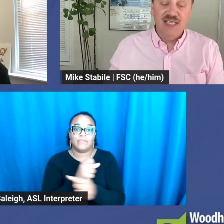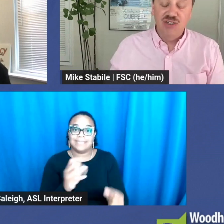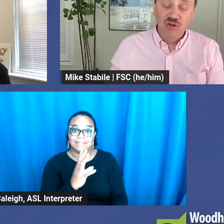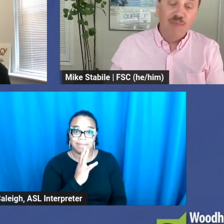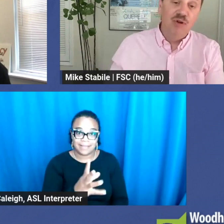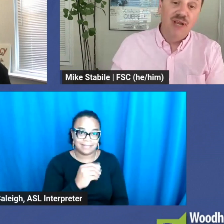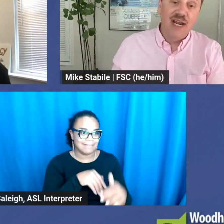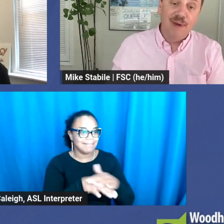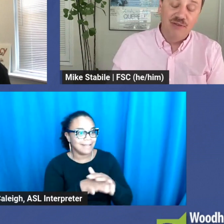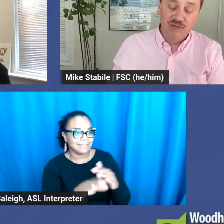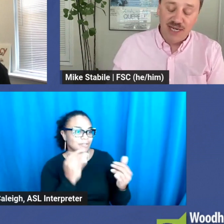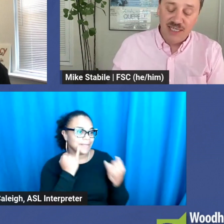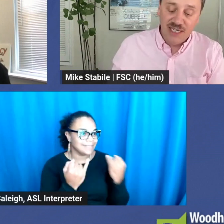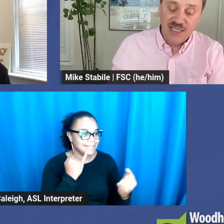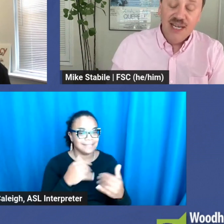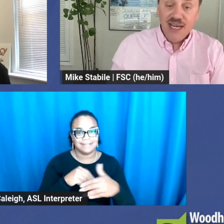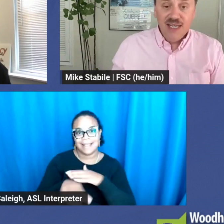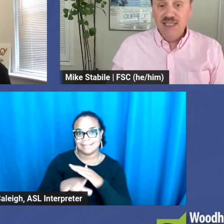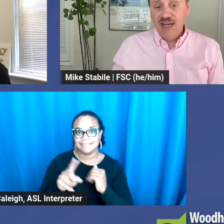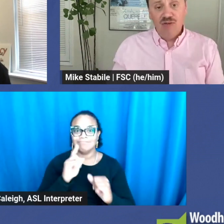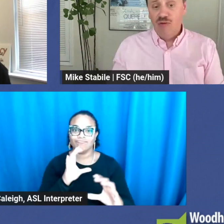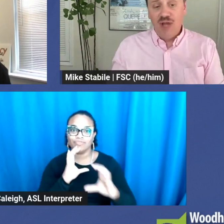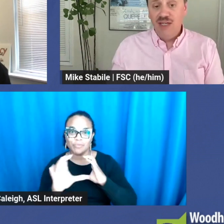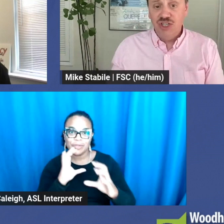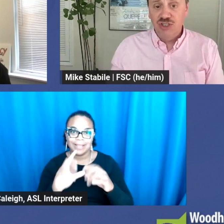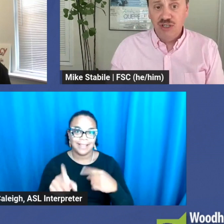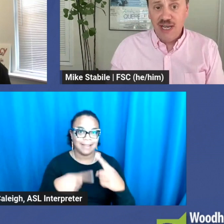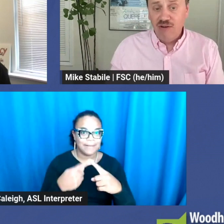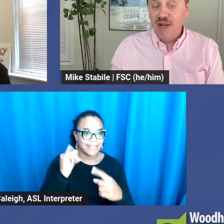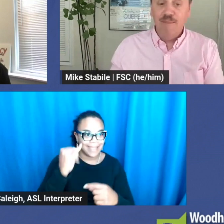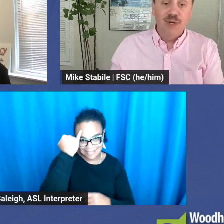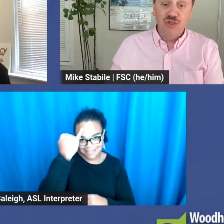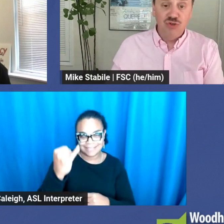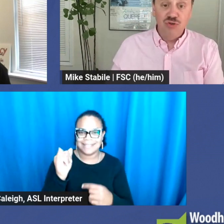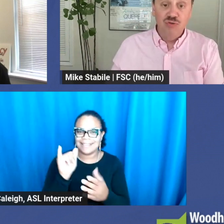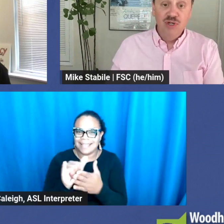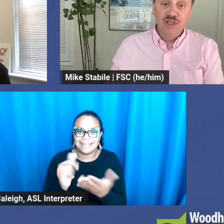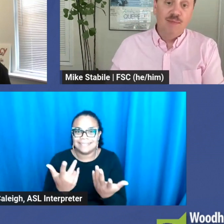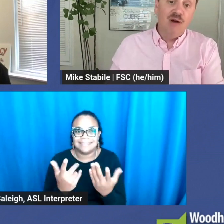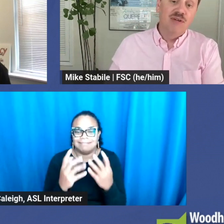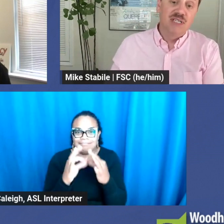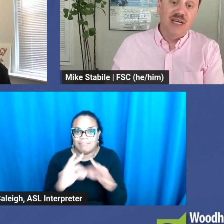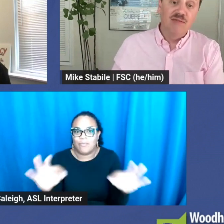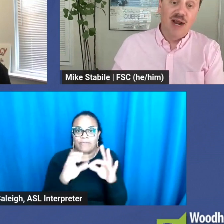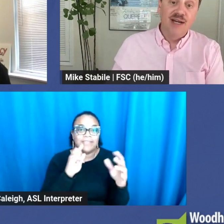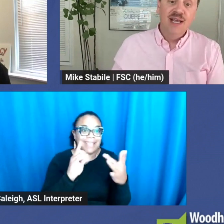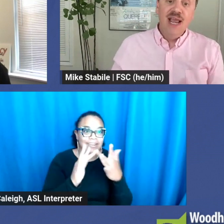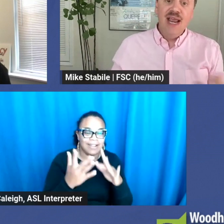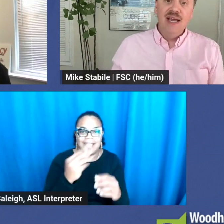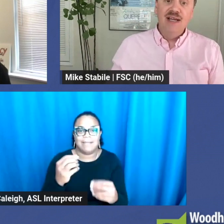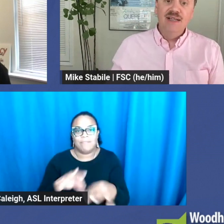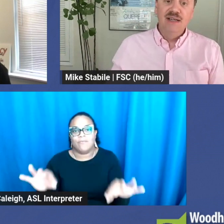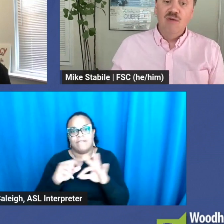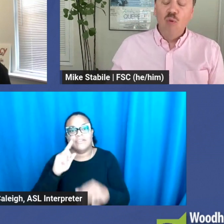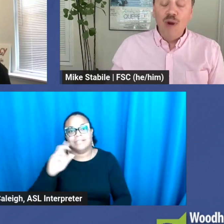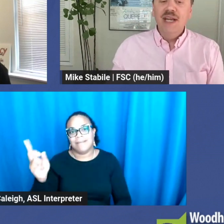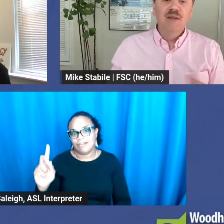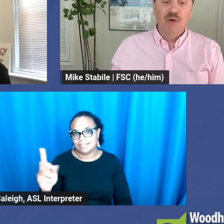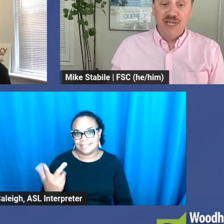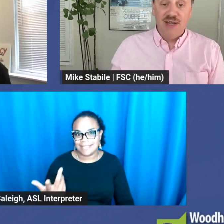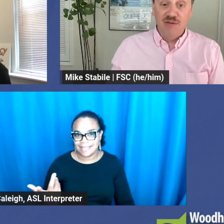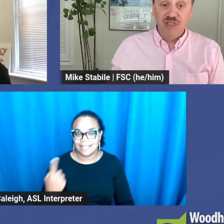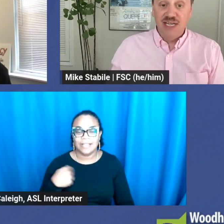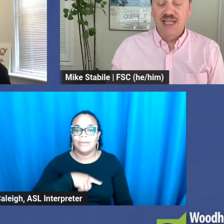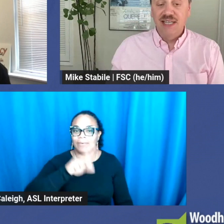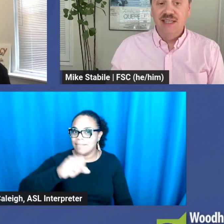the access to communicate about those ideas, is integral not just to the internet, but to democracy, right? And we need